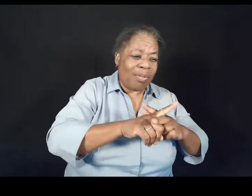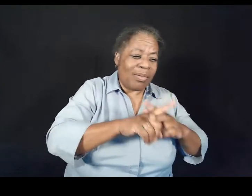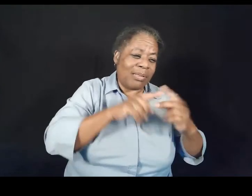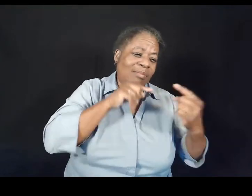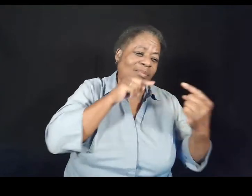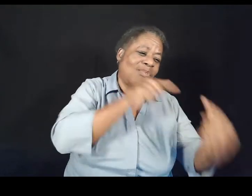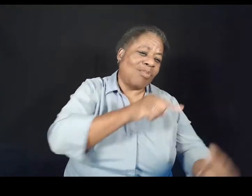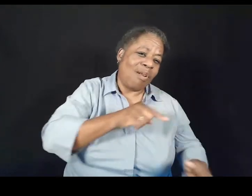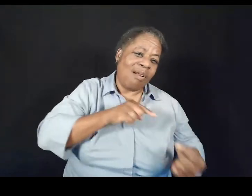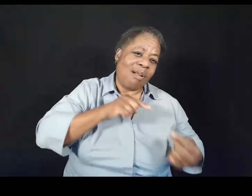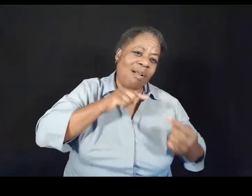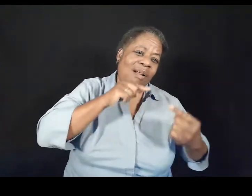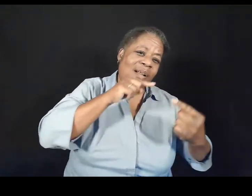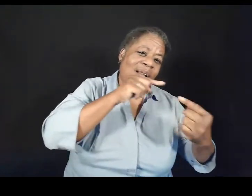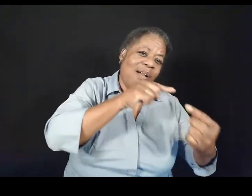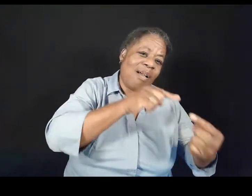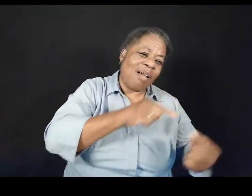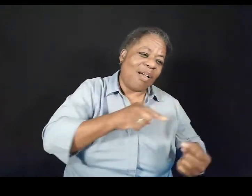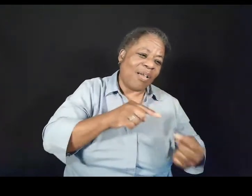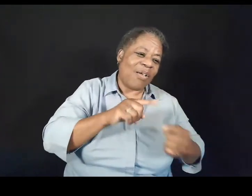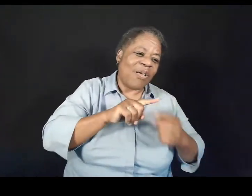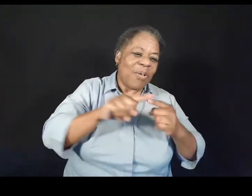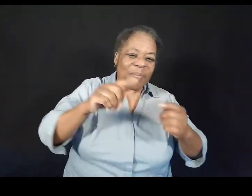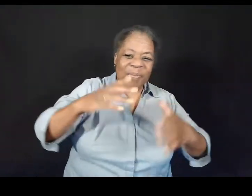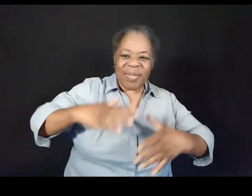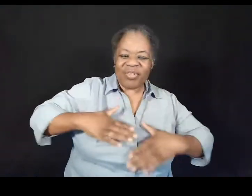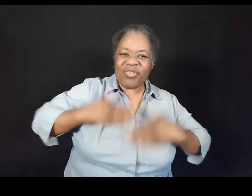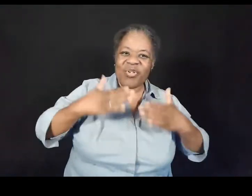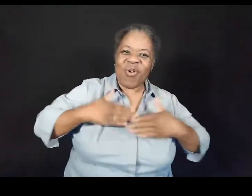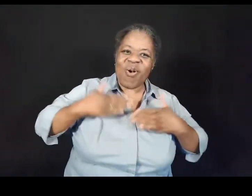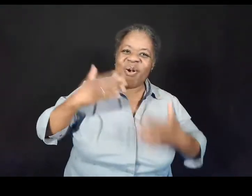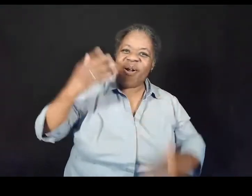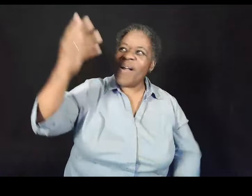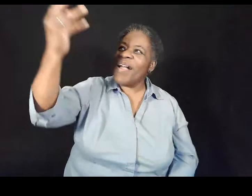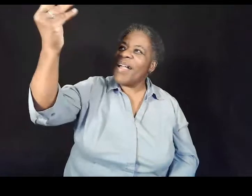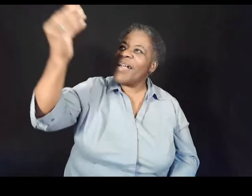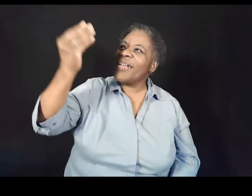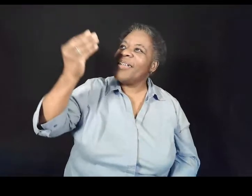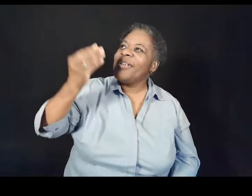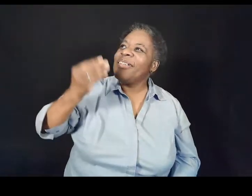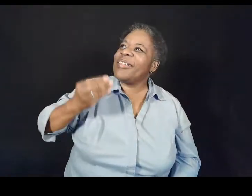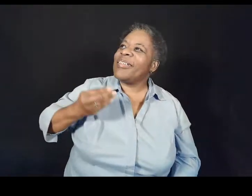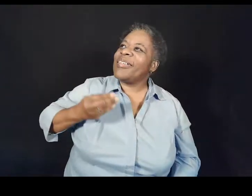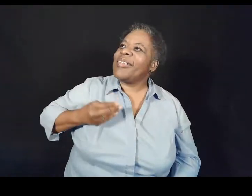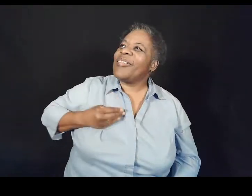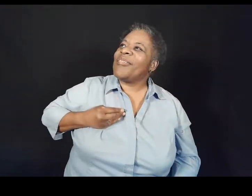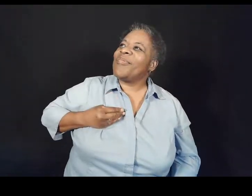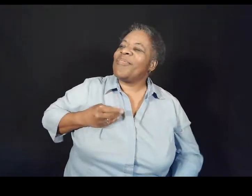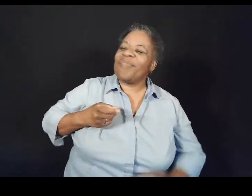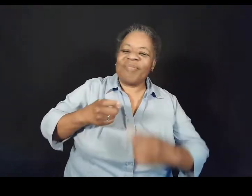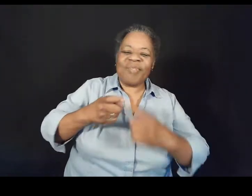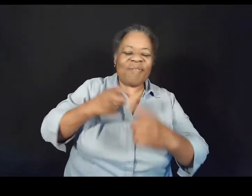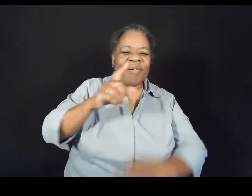my inheritance joy. This is the joy of the Lord.